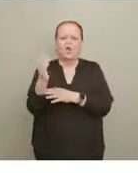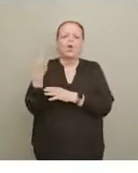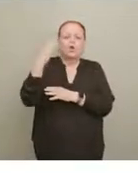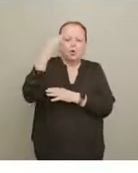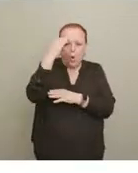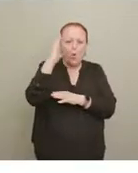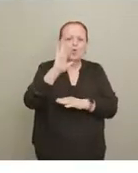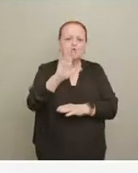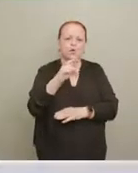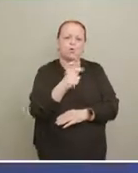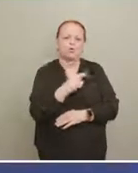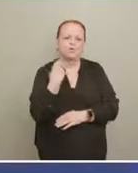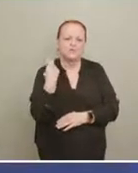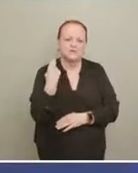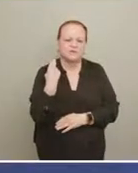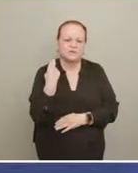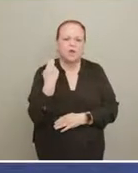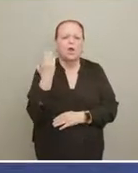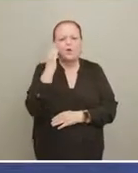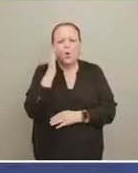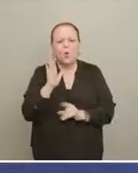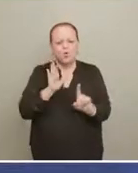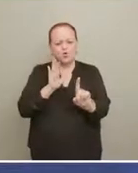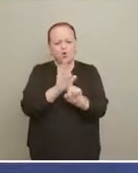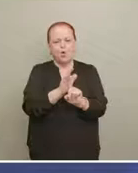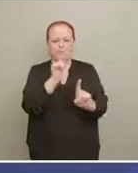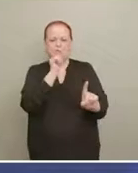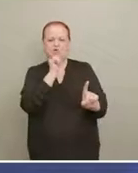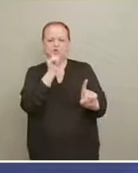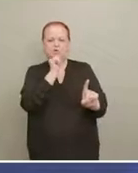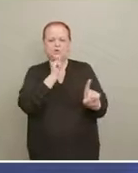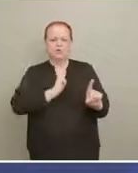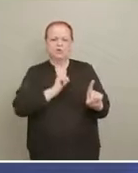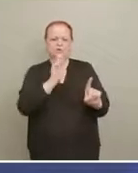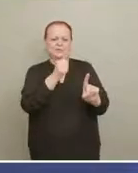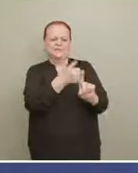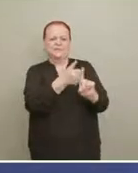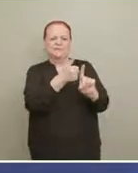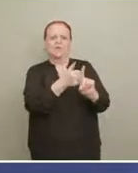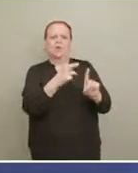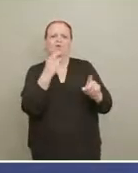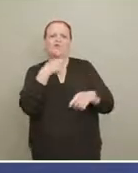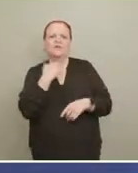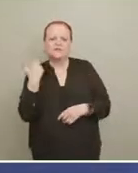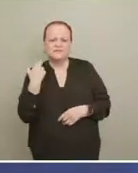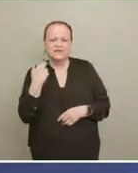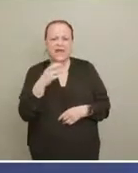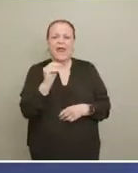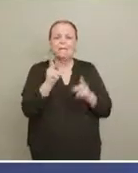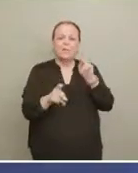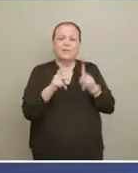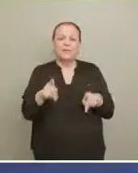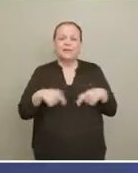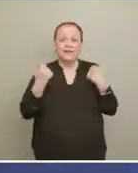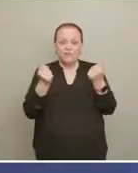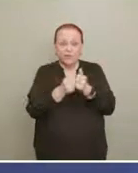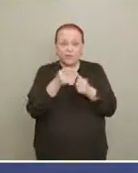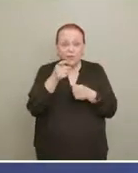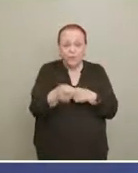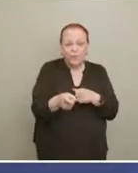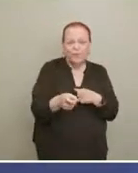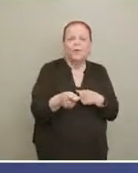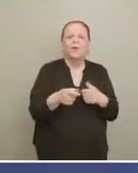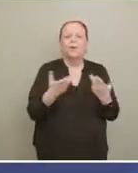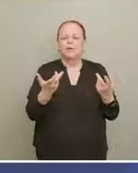your risk, know your own risk, know the risk of individual who live with you or stay with you to